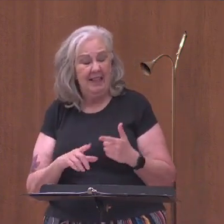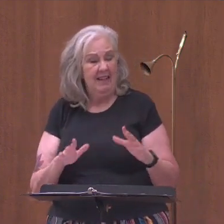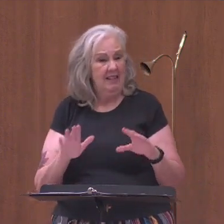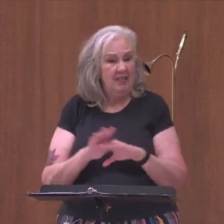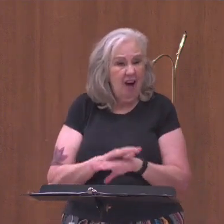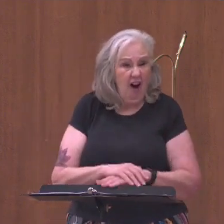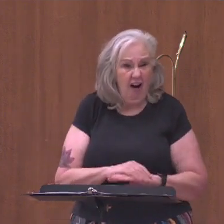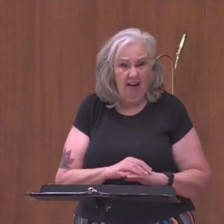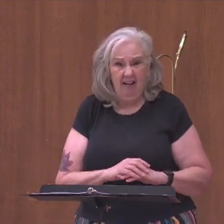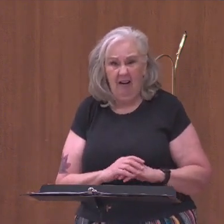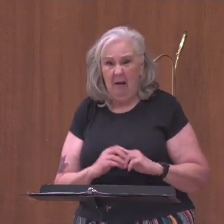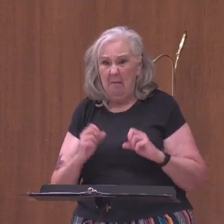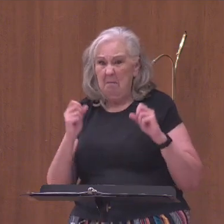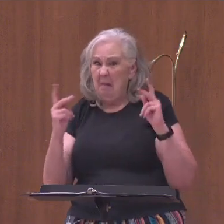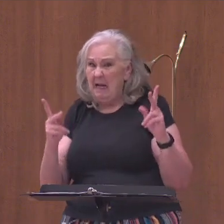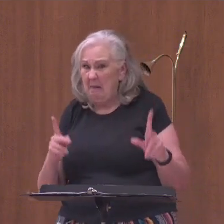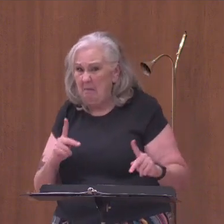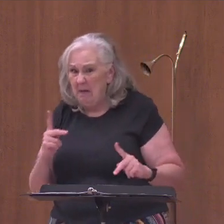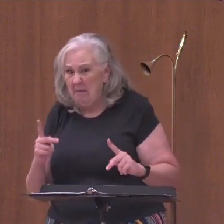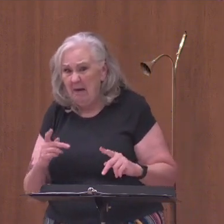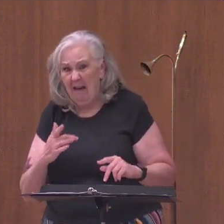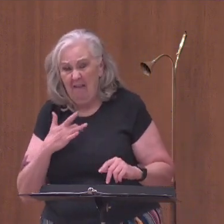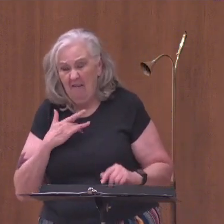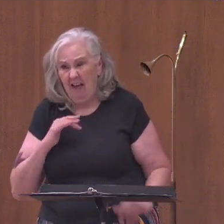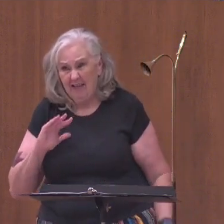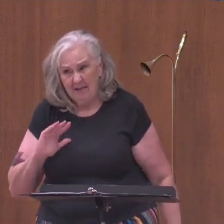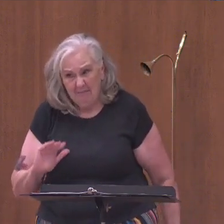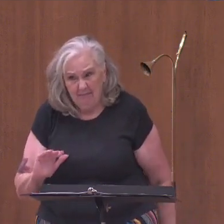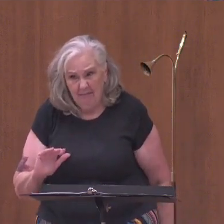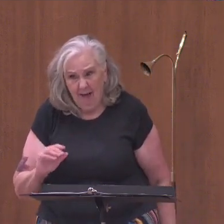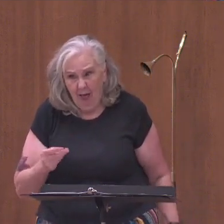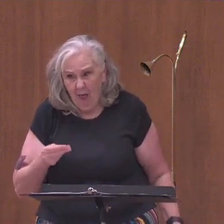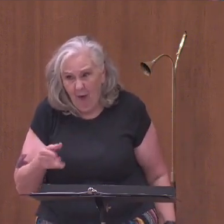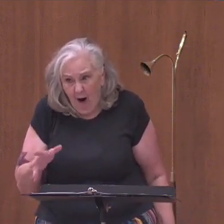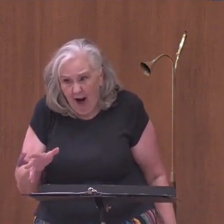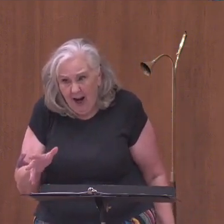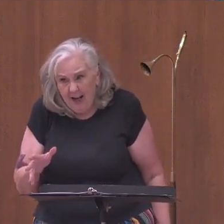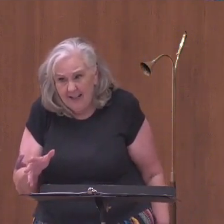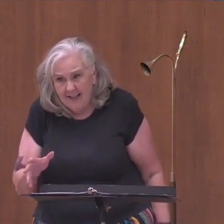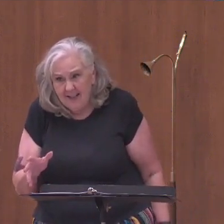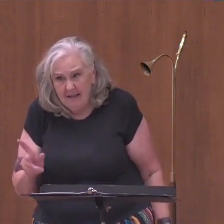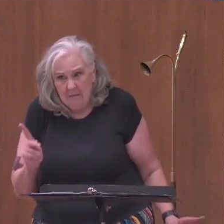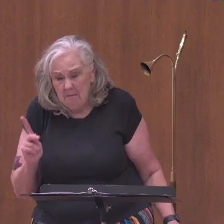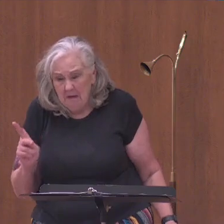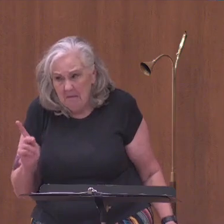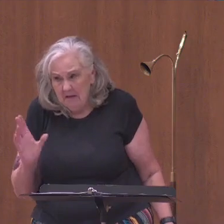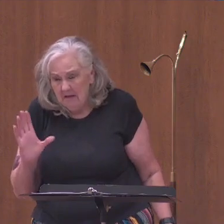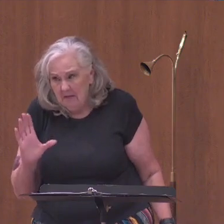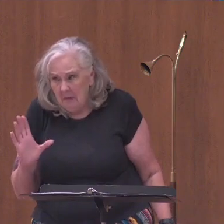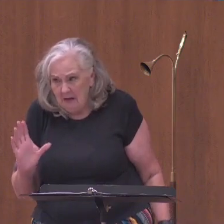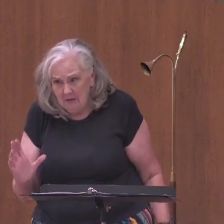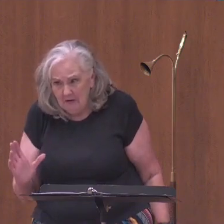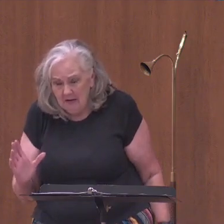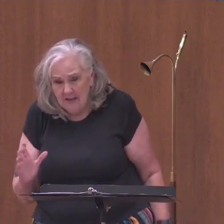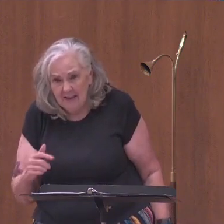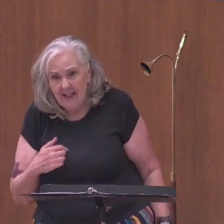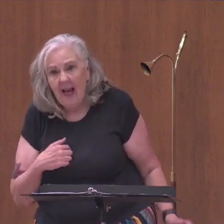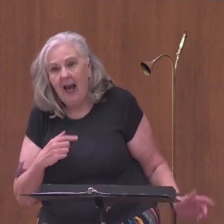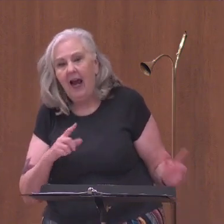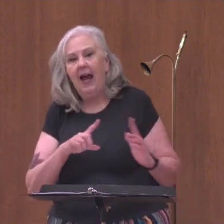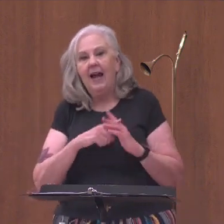was crowded. I felt tiny and lost in a sea of strangers. I started to